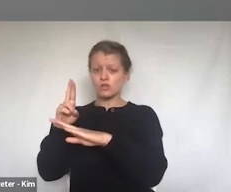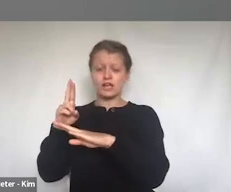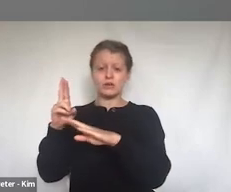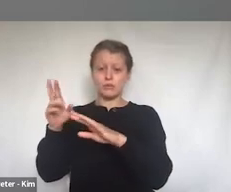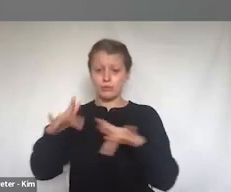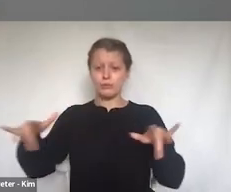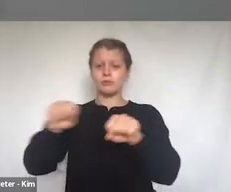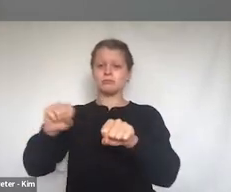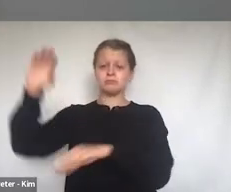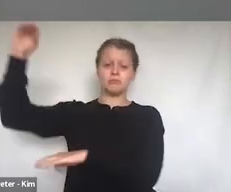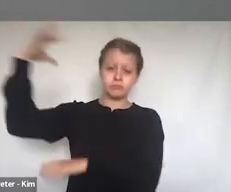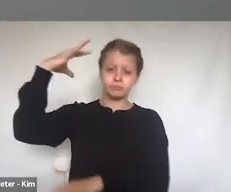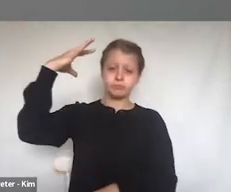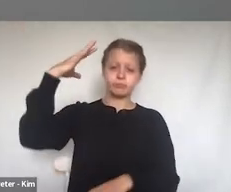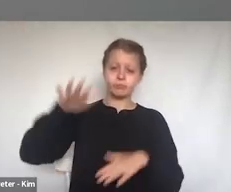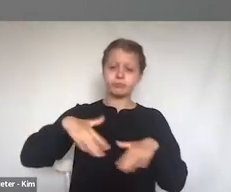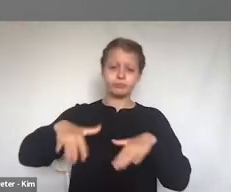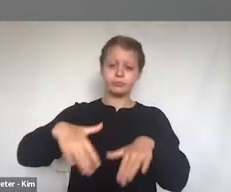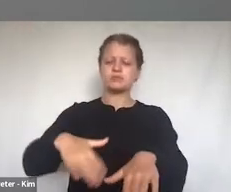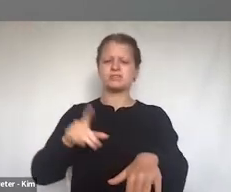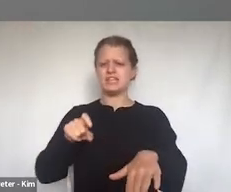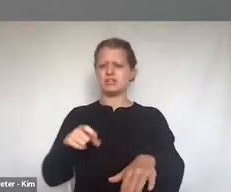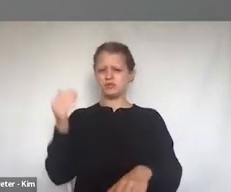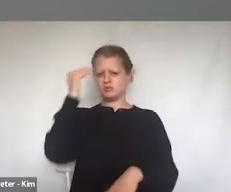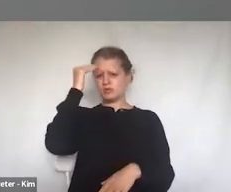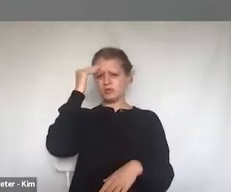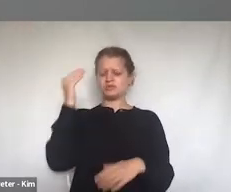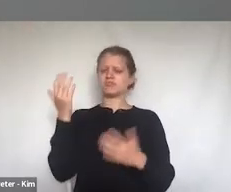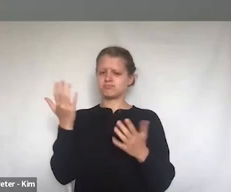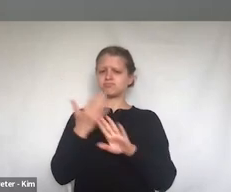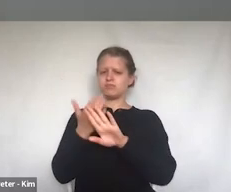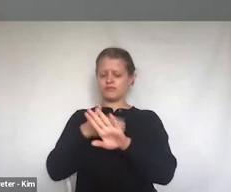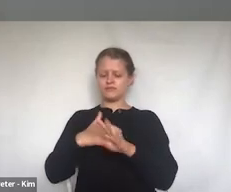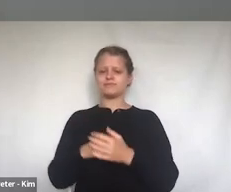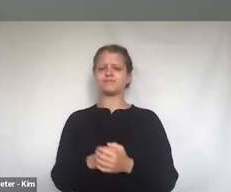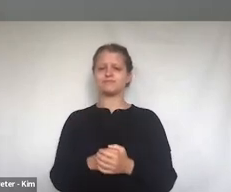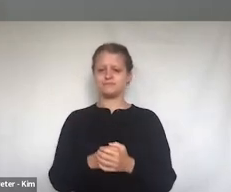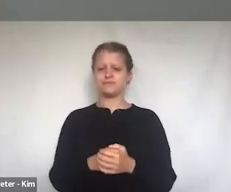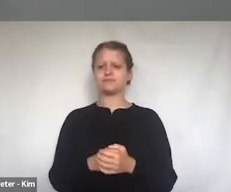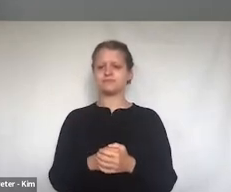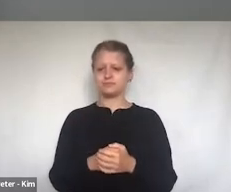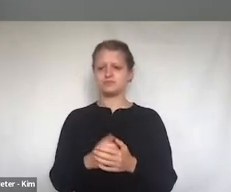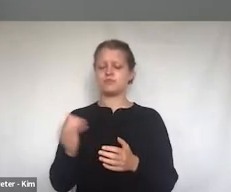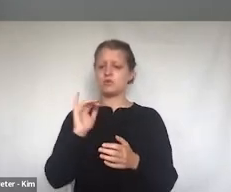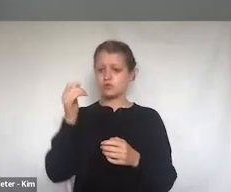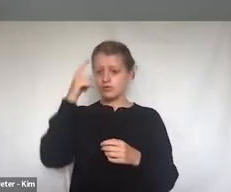going, preferably, you know, somewhere close by. And then in terms of what the city is doing, so yeah, we